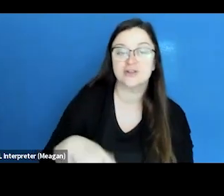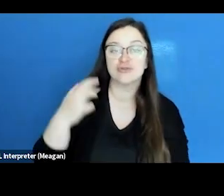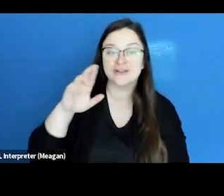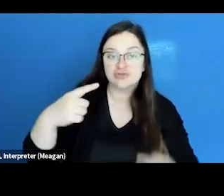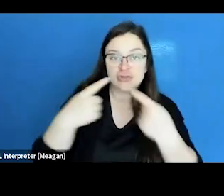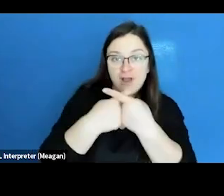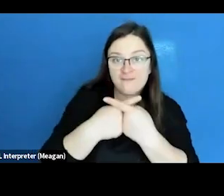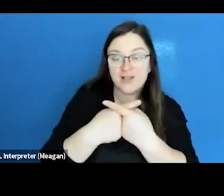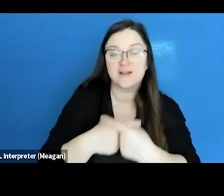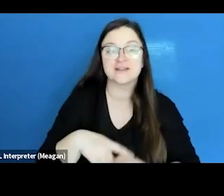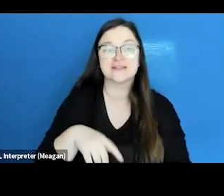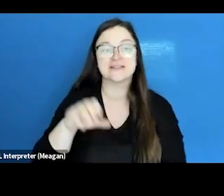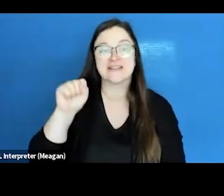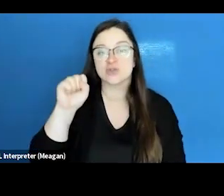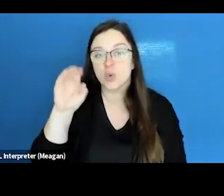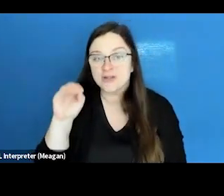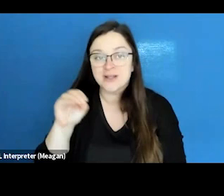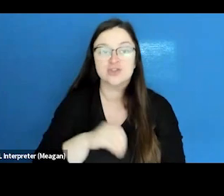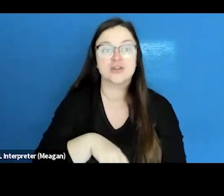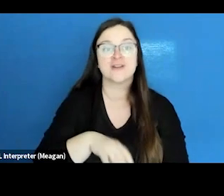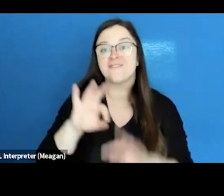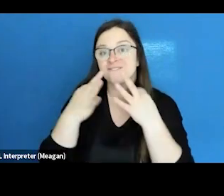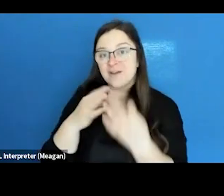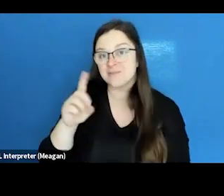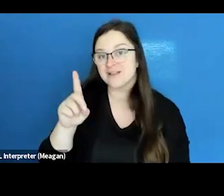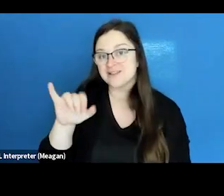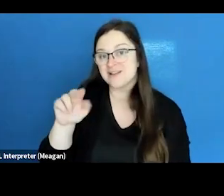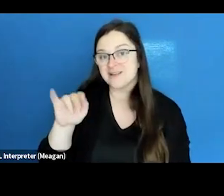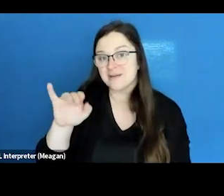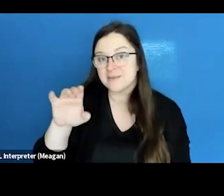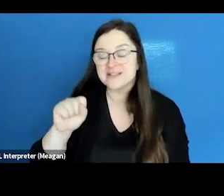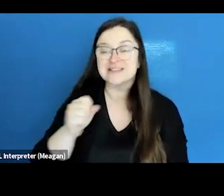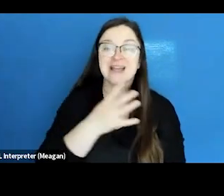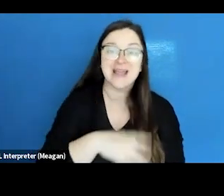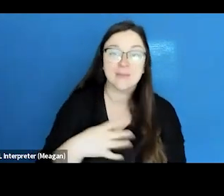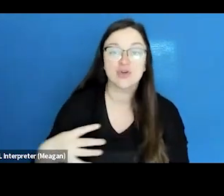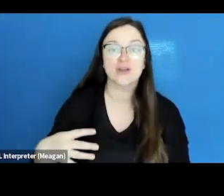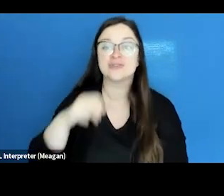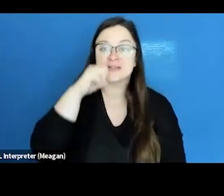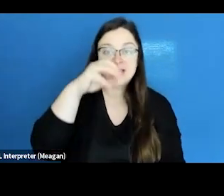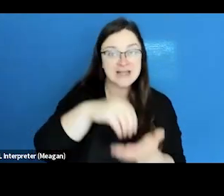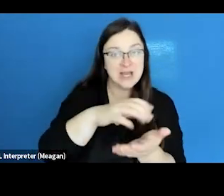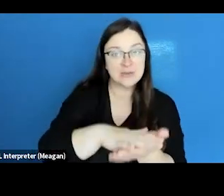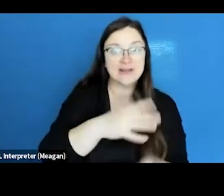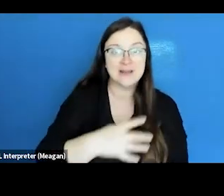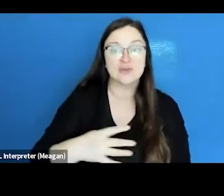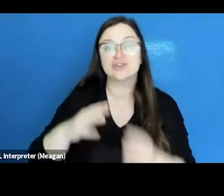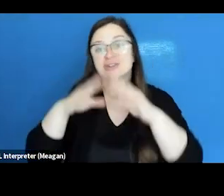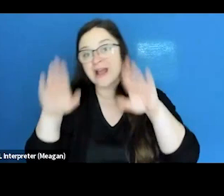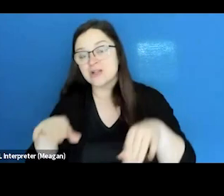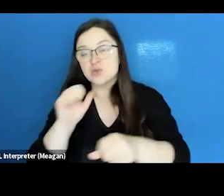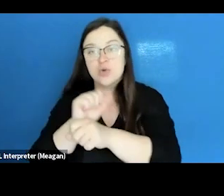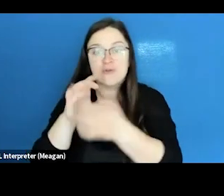recovery programs, sexual orientation, family dynamics, immigration, undocumented immigrants, housing,